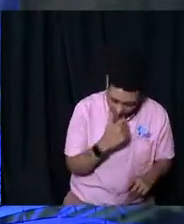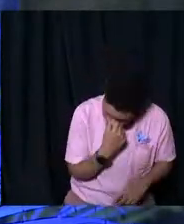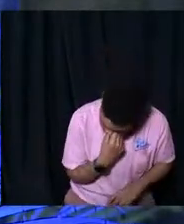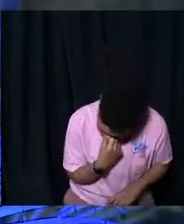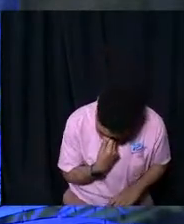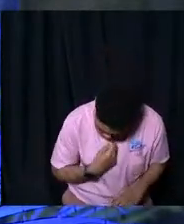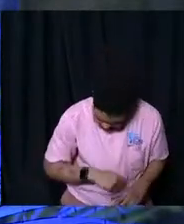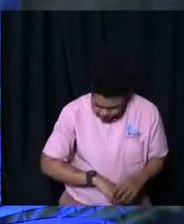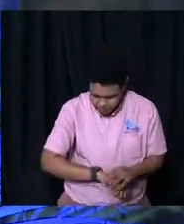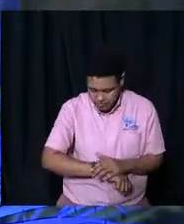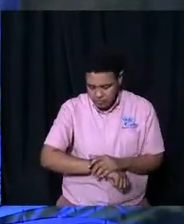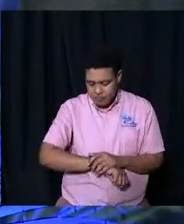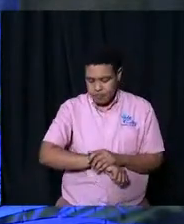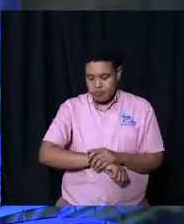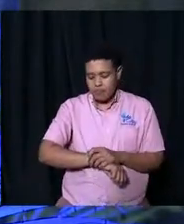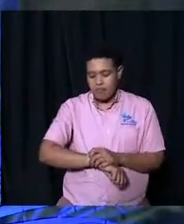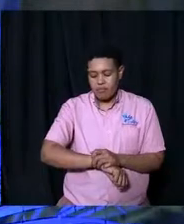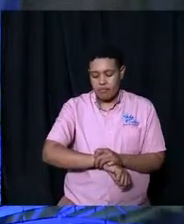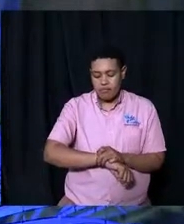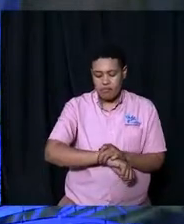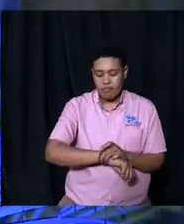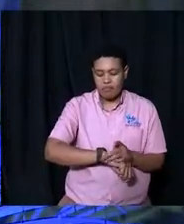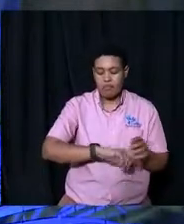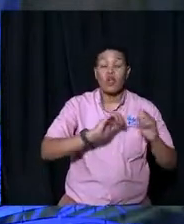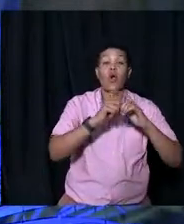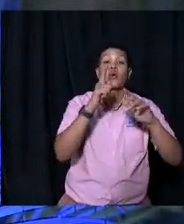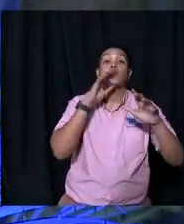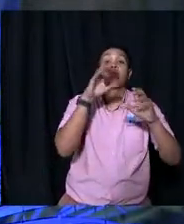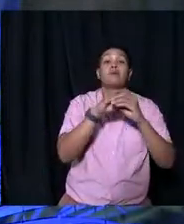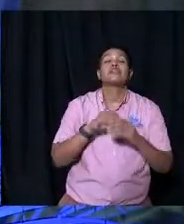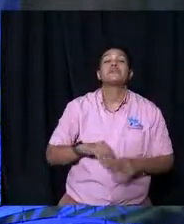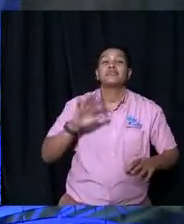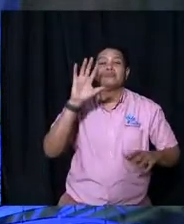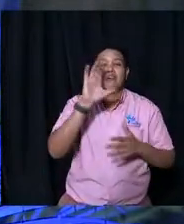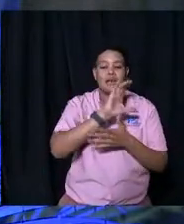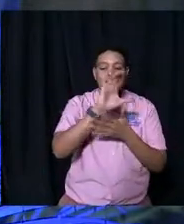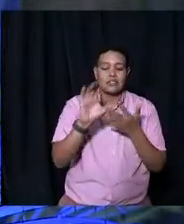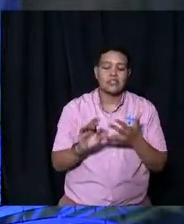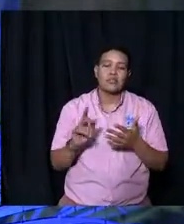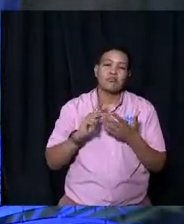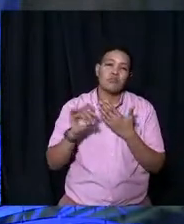how do we participate in 5C's projects all the time?